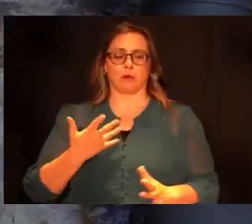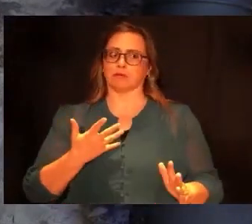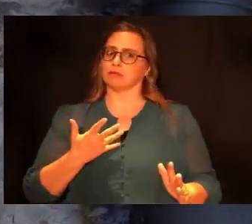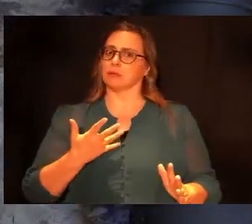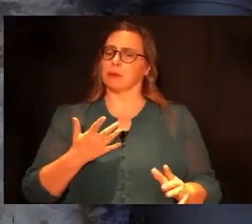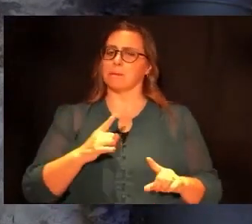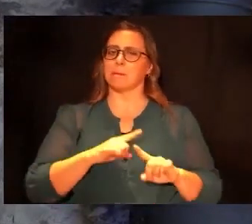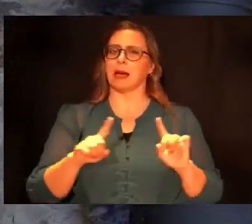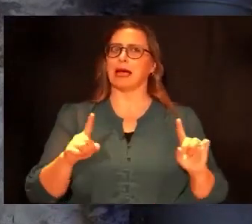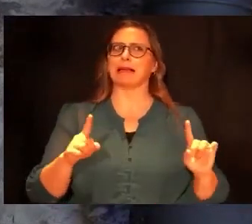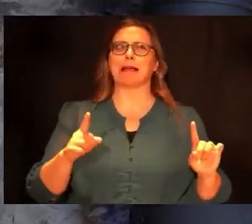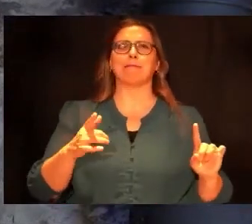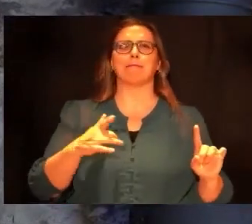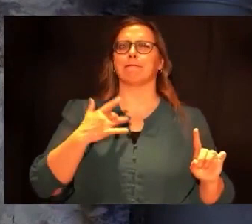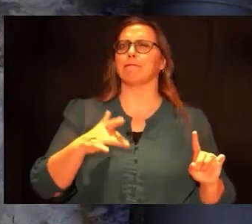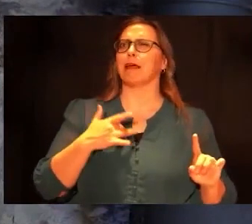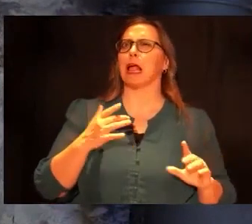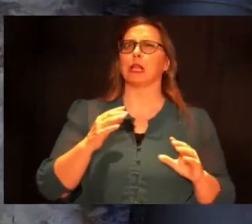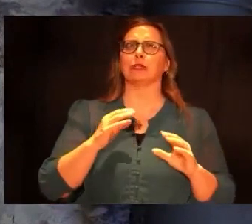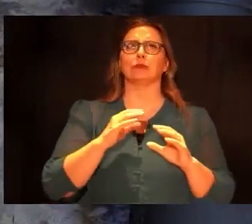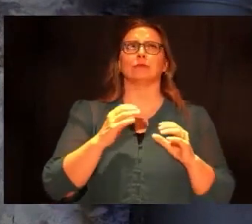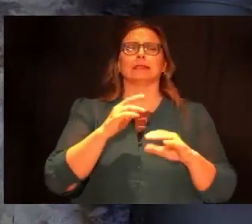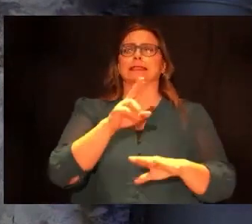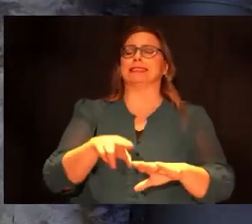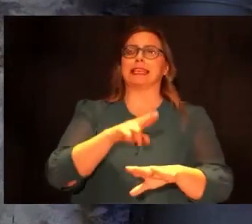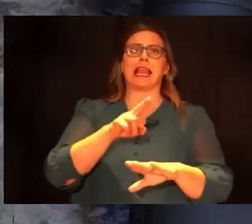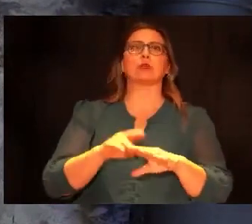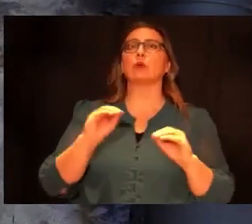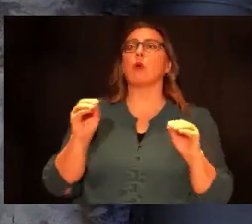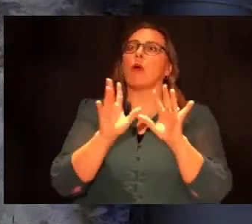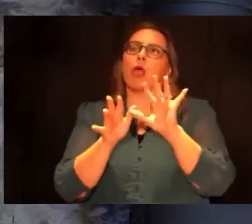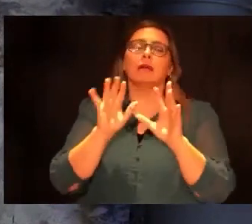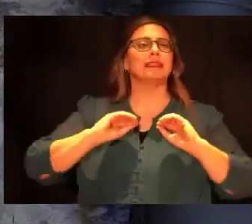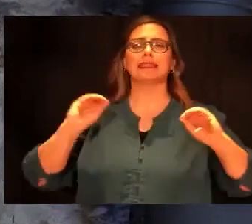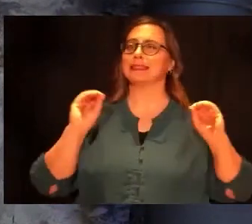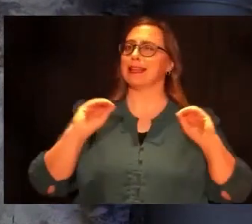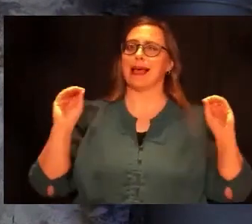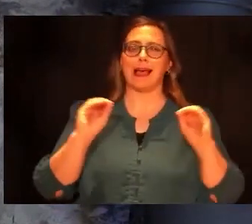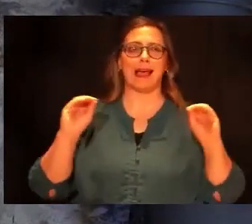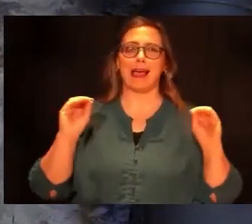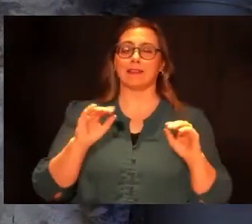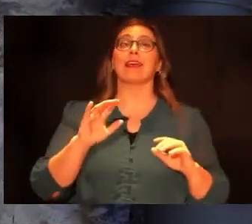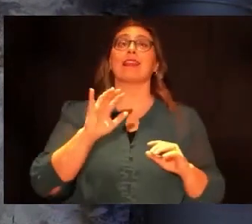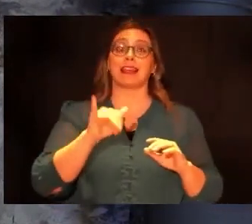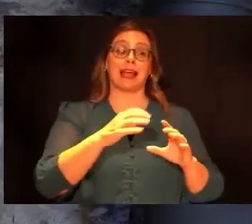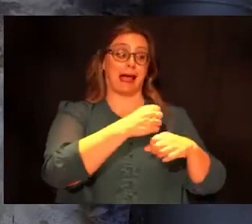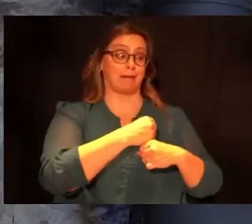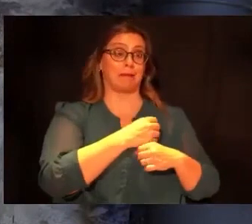a natural, there was no come on. It was just, yeah. And that's how the title of the anthology comes